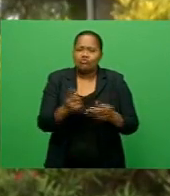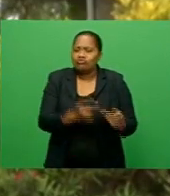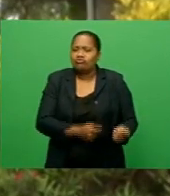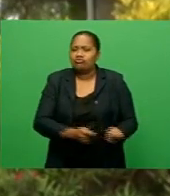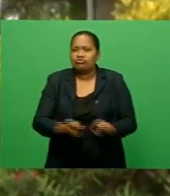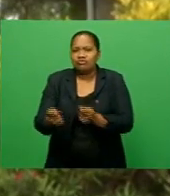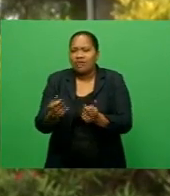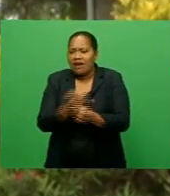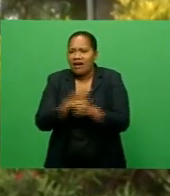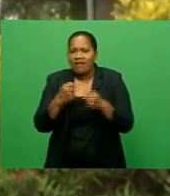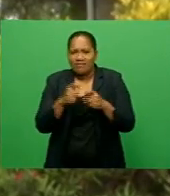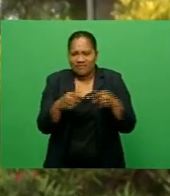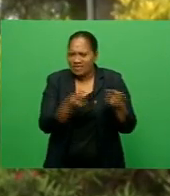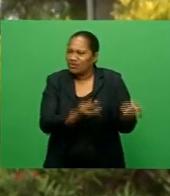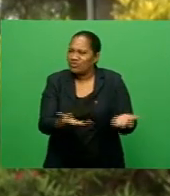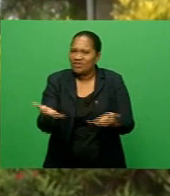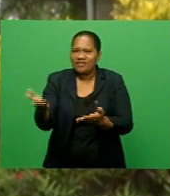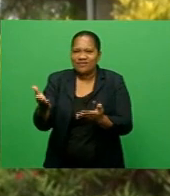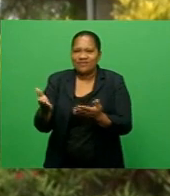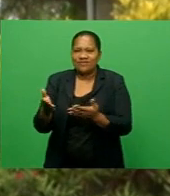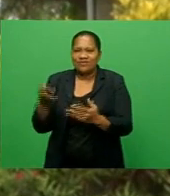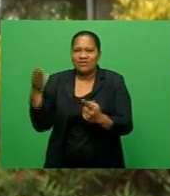mainland.